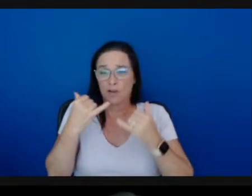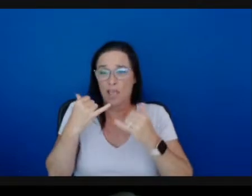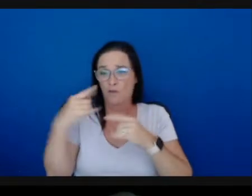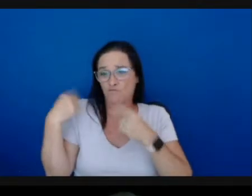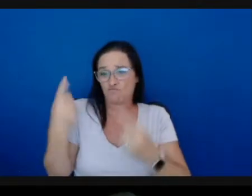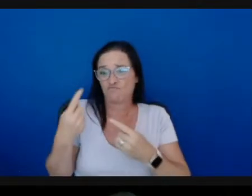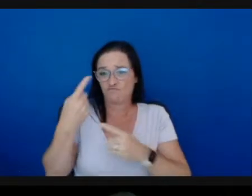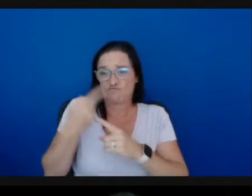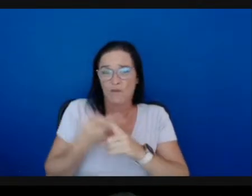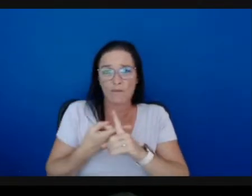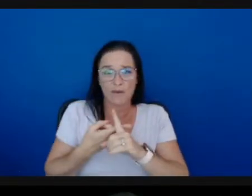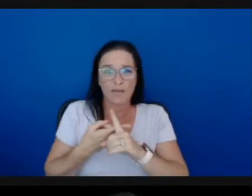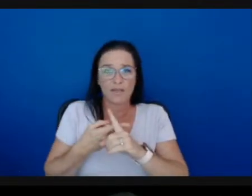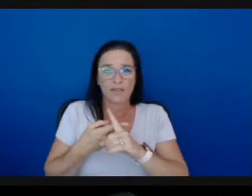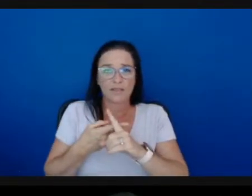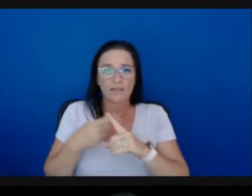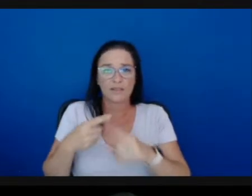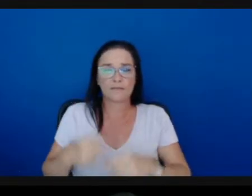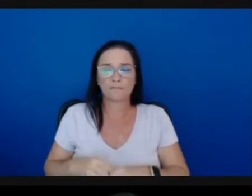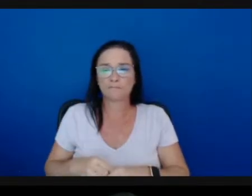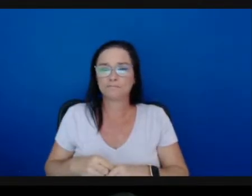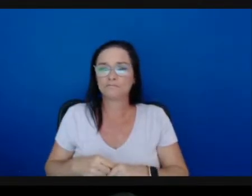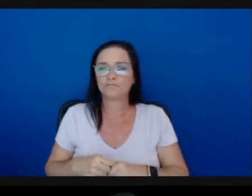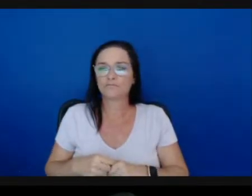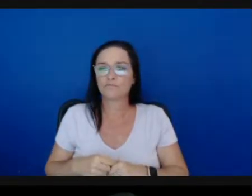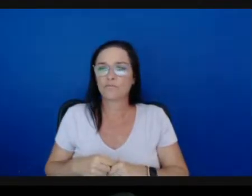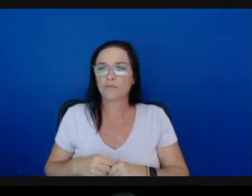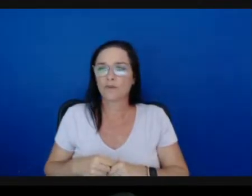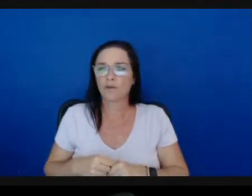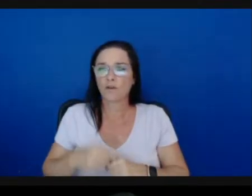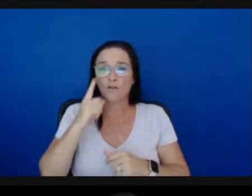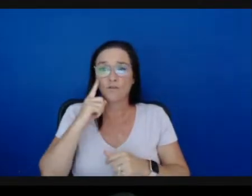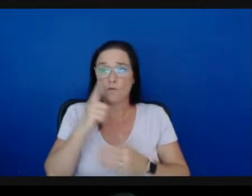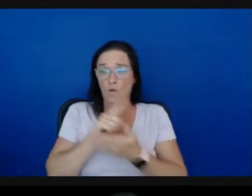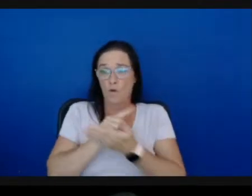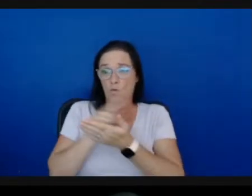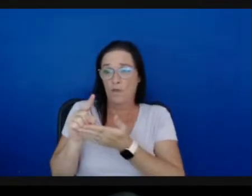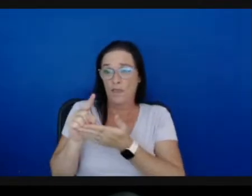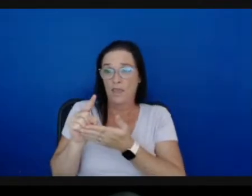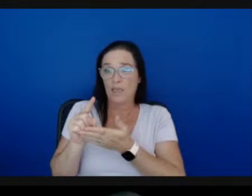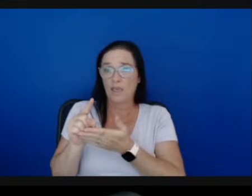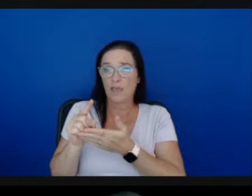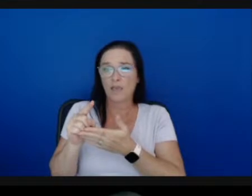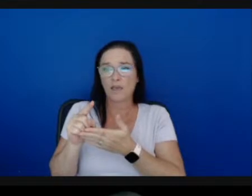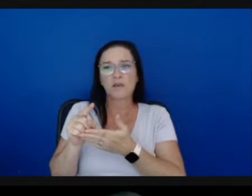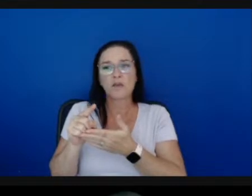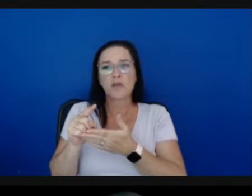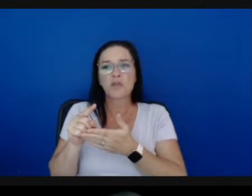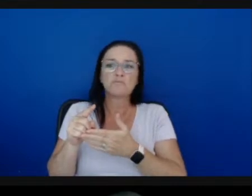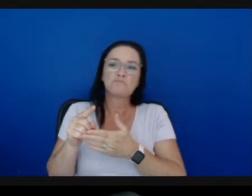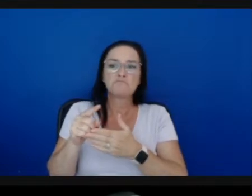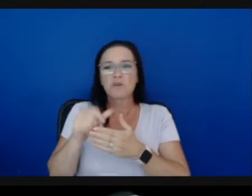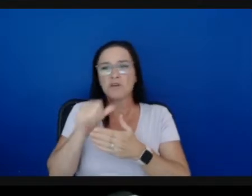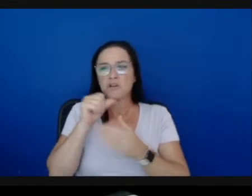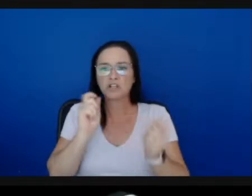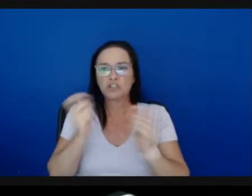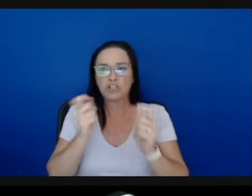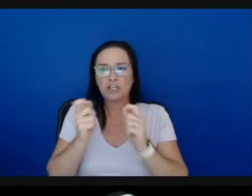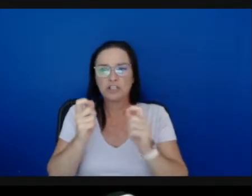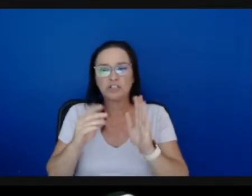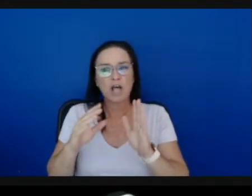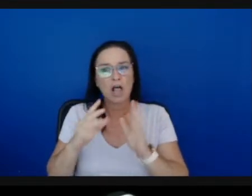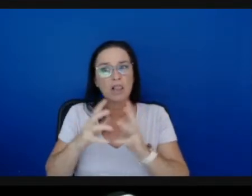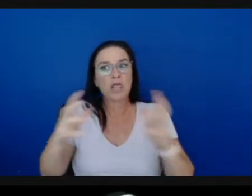that intrusion. But over the last week, it's been much more subtle. It's been close to constant with those